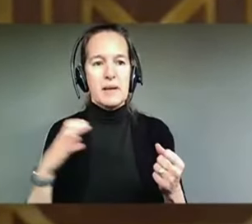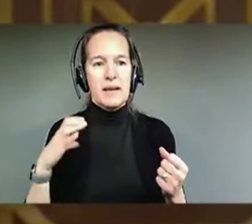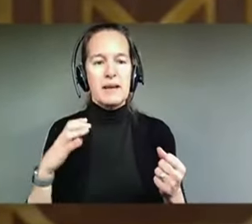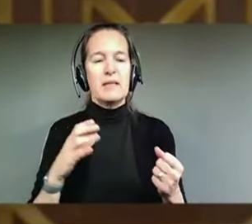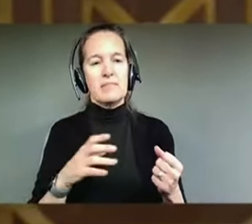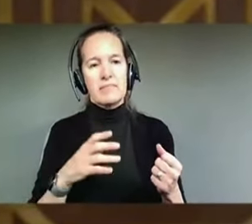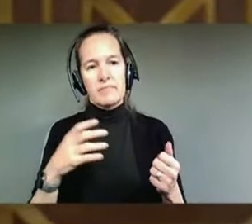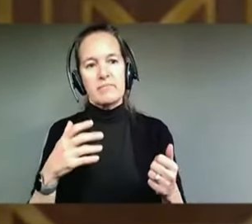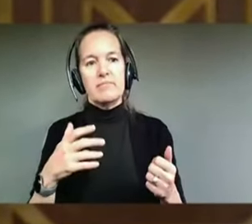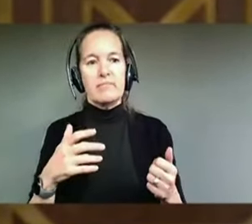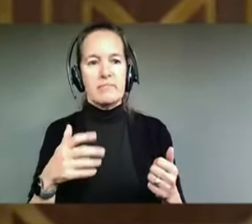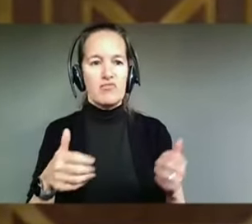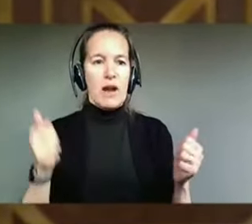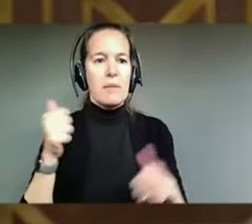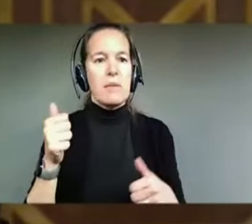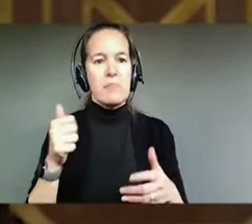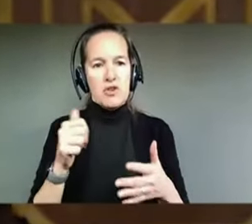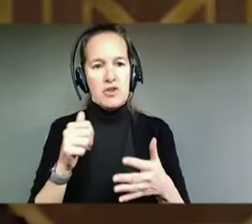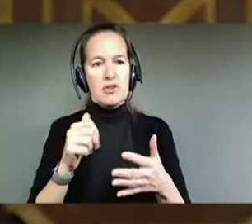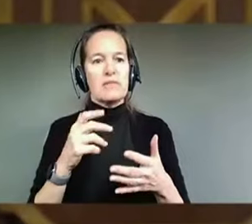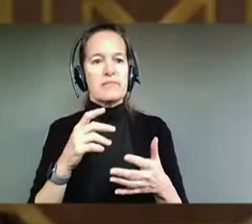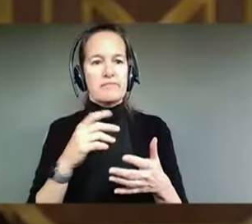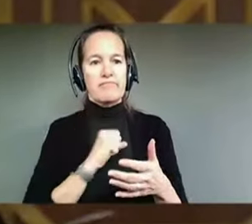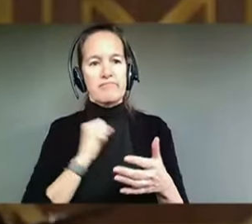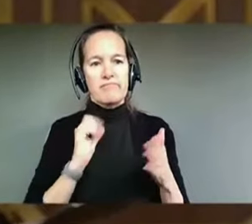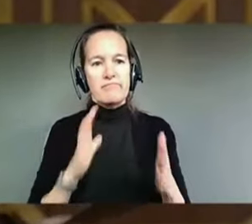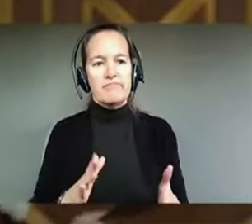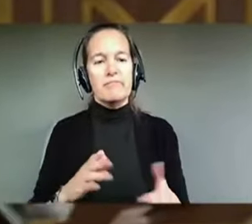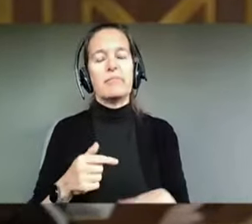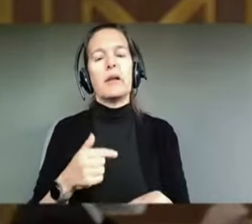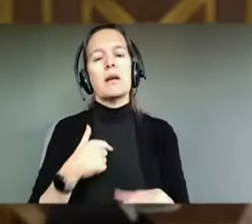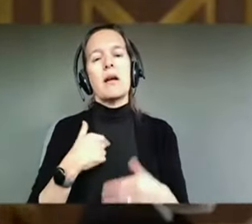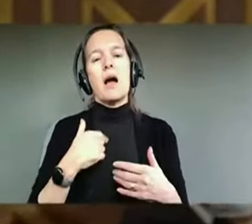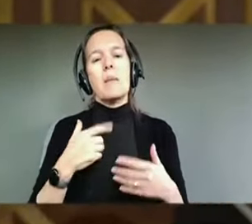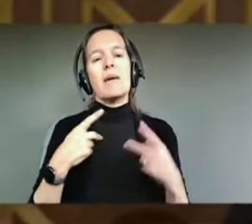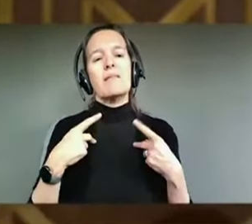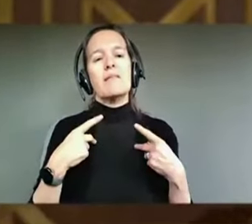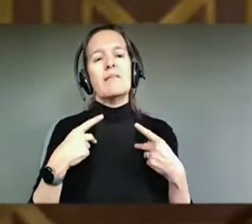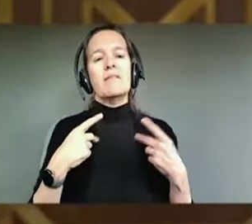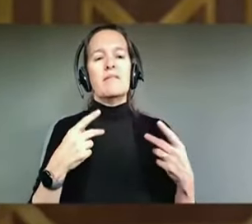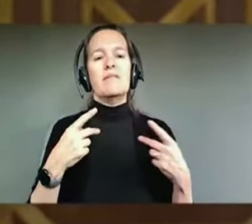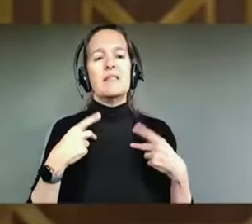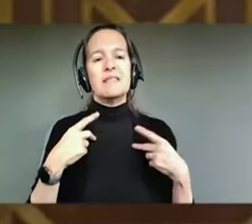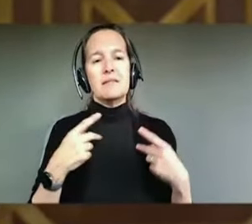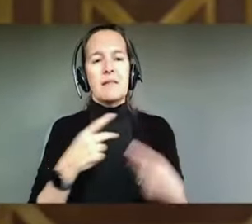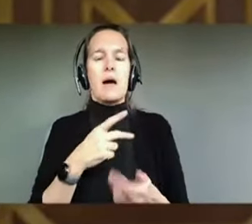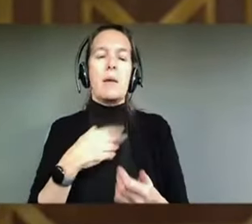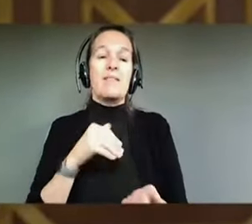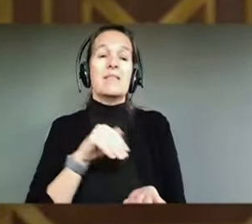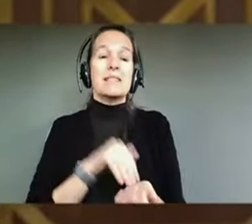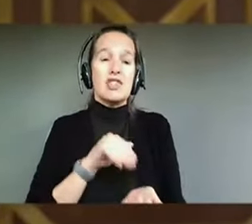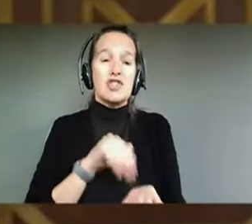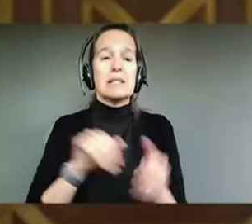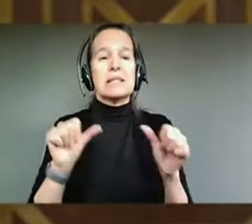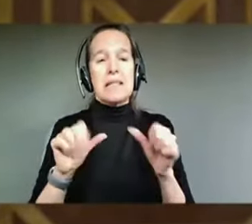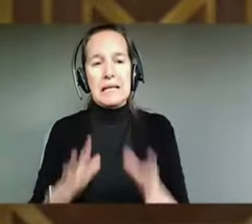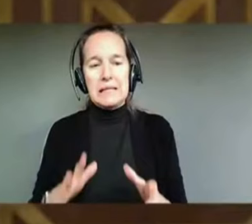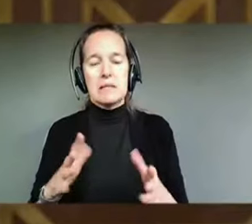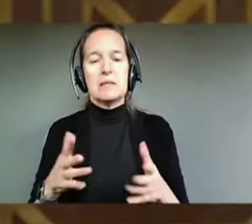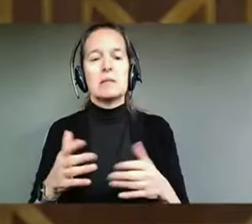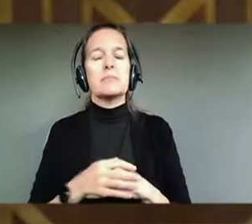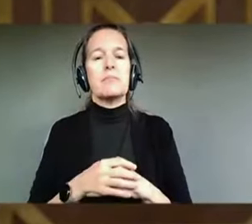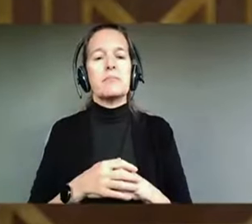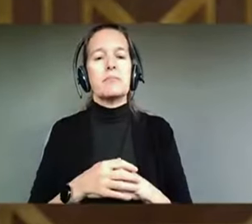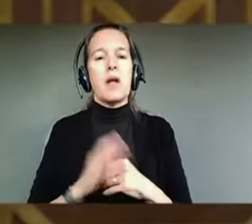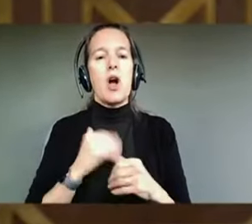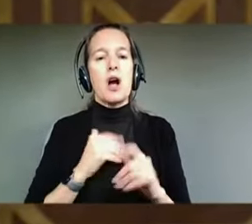to testify today. I'm a physician scientist at Washington University in St. Louis. My team and I produced the first